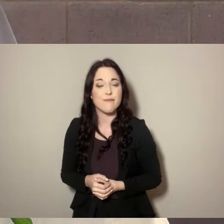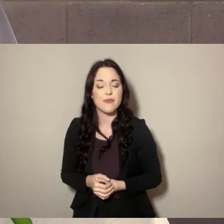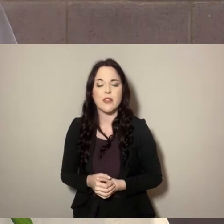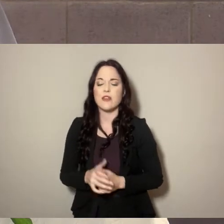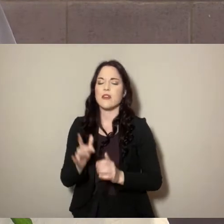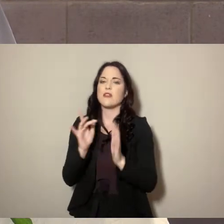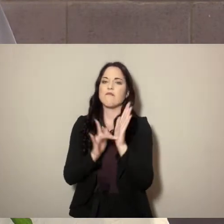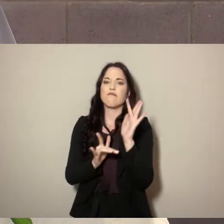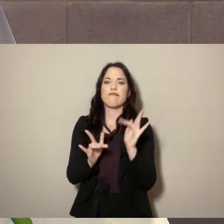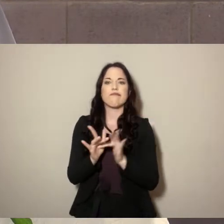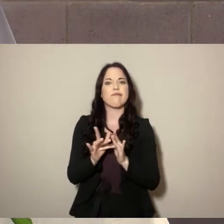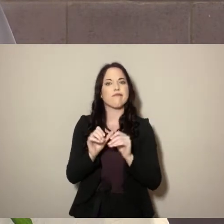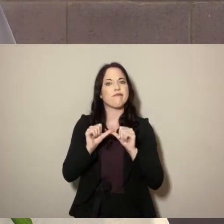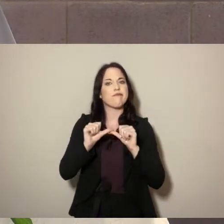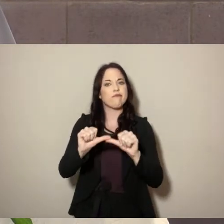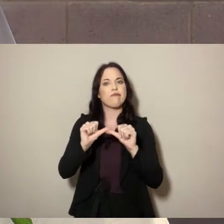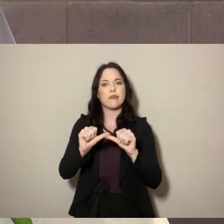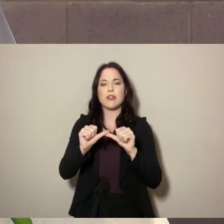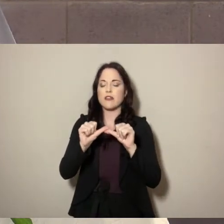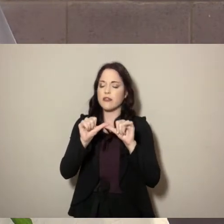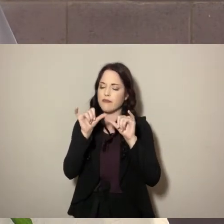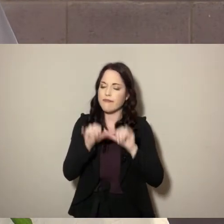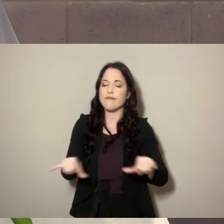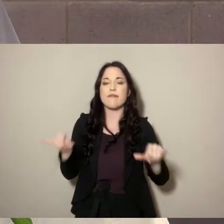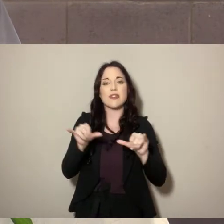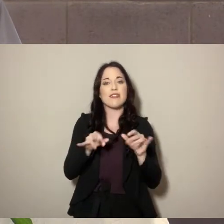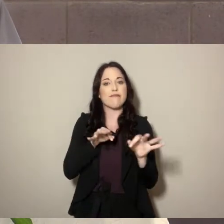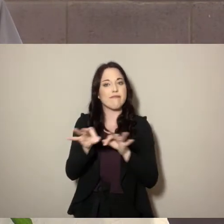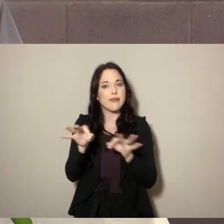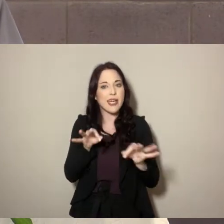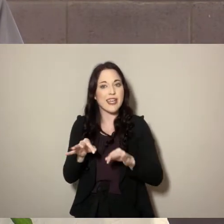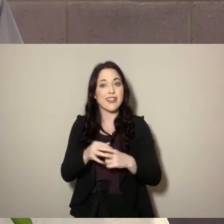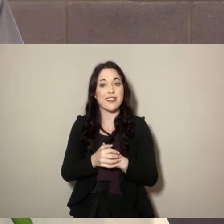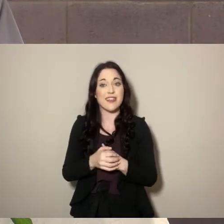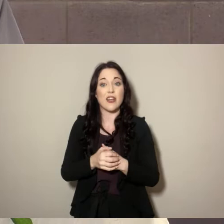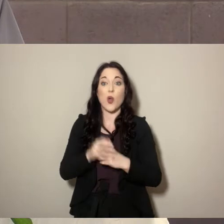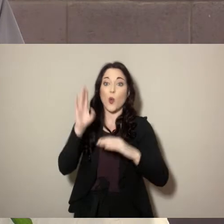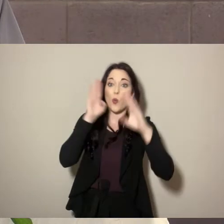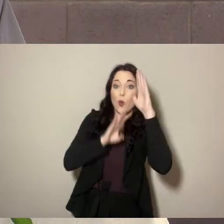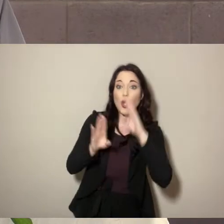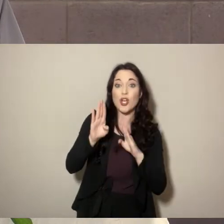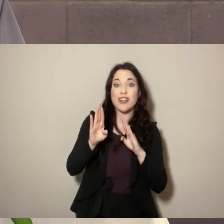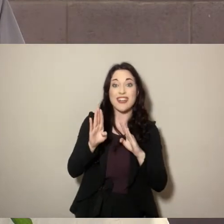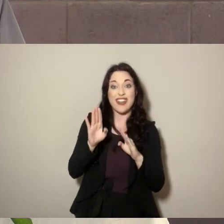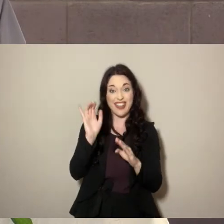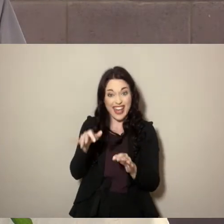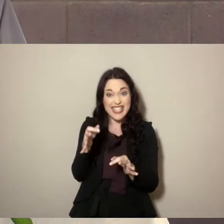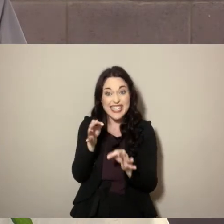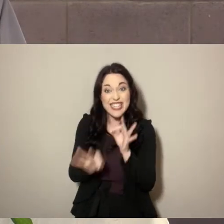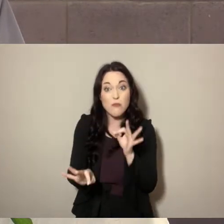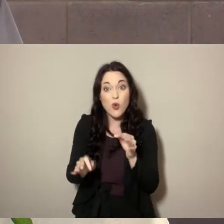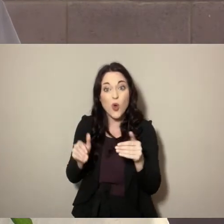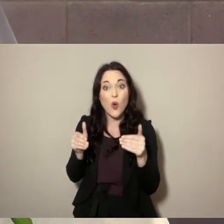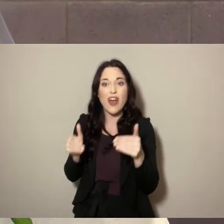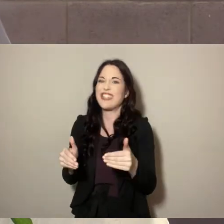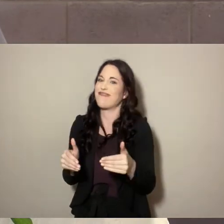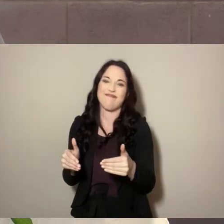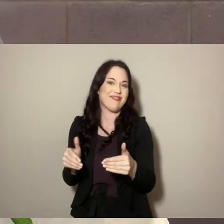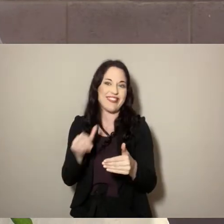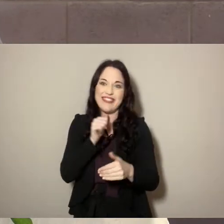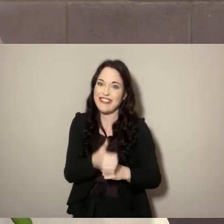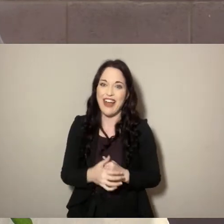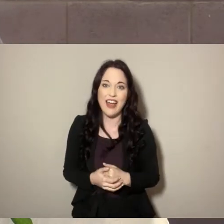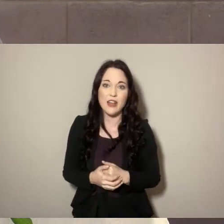Jesus says about worry is not as simple as it seems. We are actually biologically